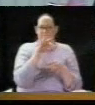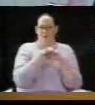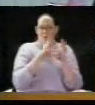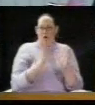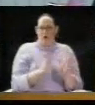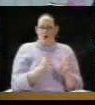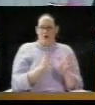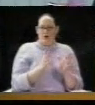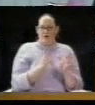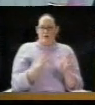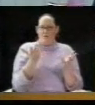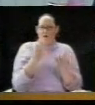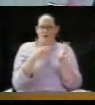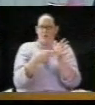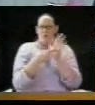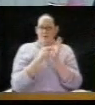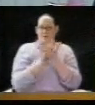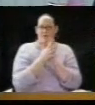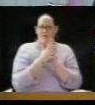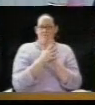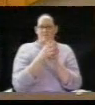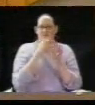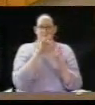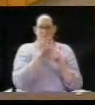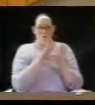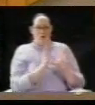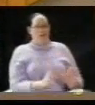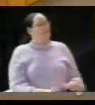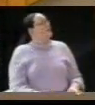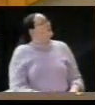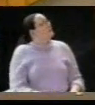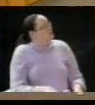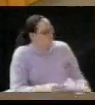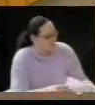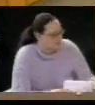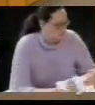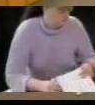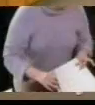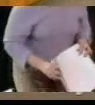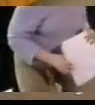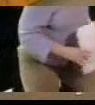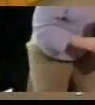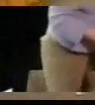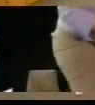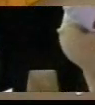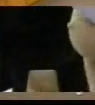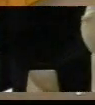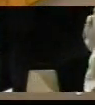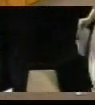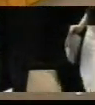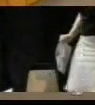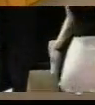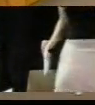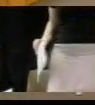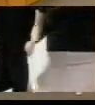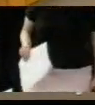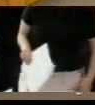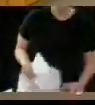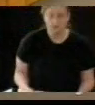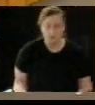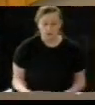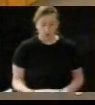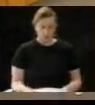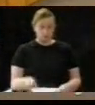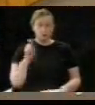being specific. What are the requirements? Well, you have to be a resident. And you have to be a resident not just by the mere fact that you